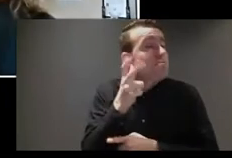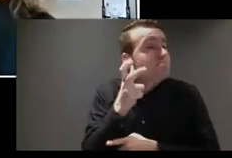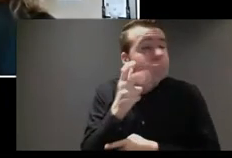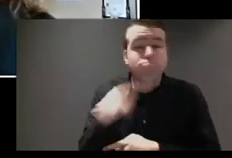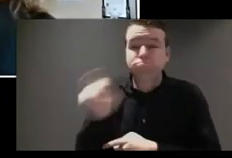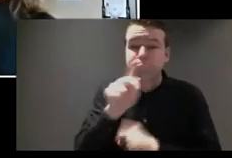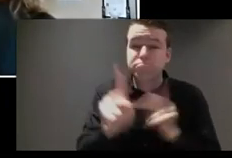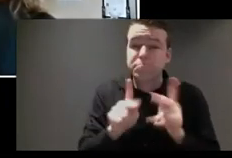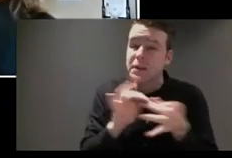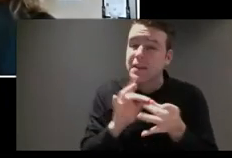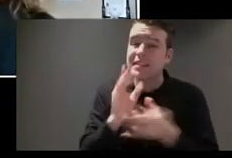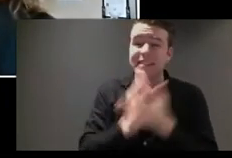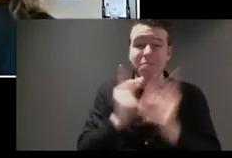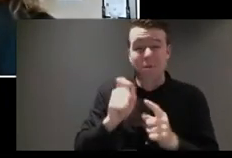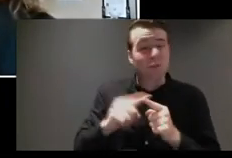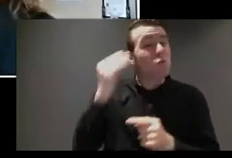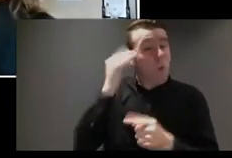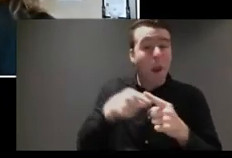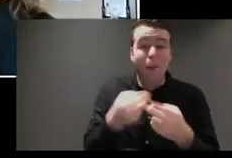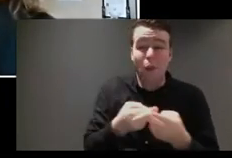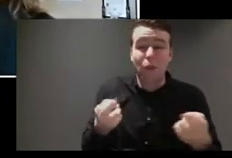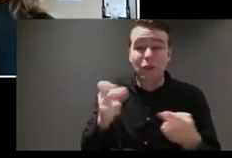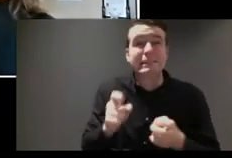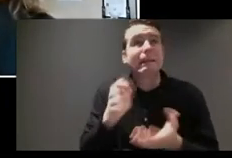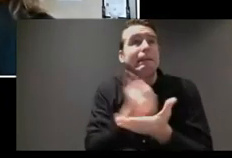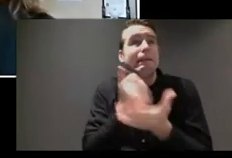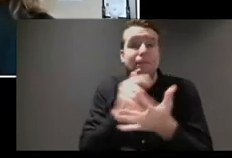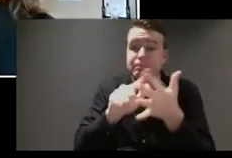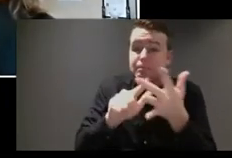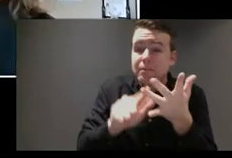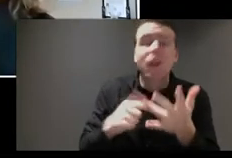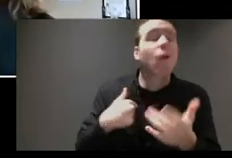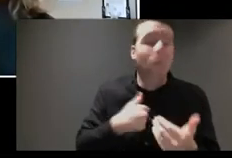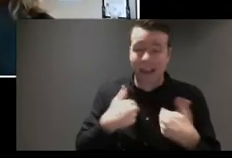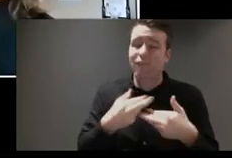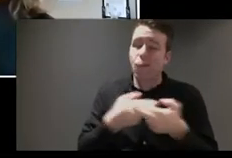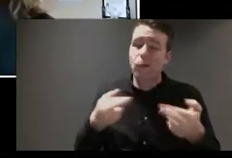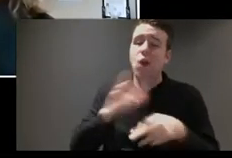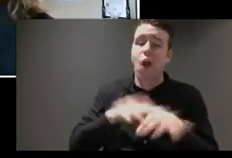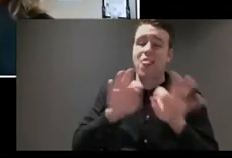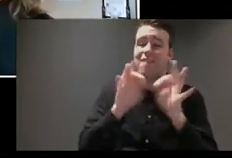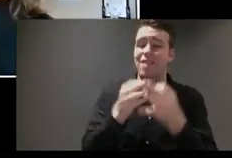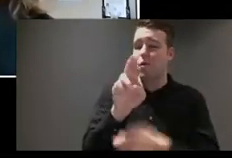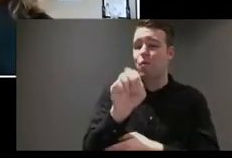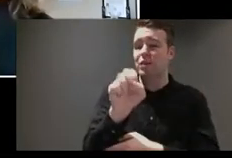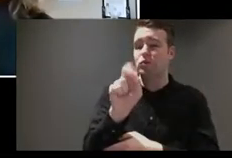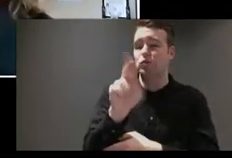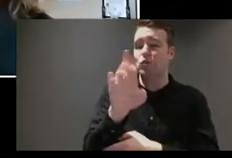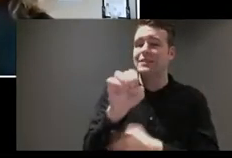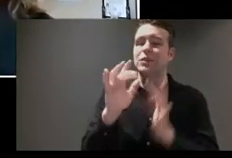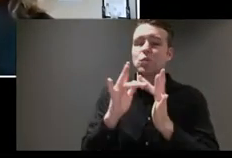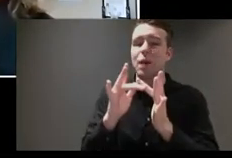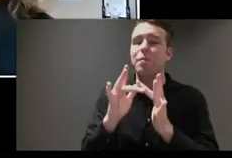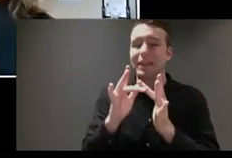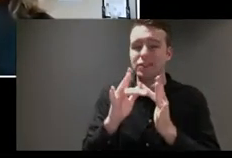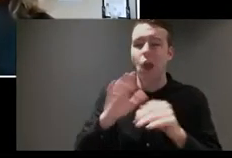Some people may need to know about resources they can turn to for help, and we have some on our family resource page